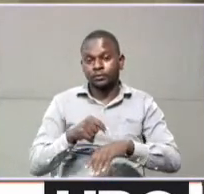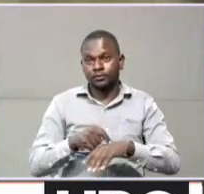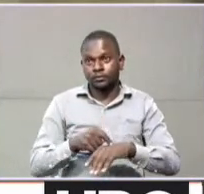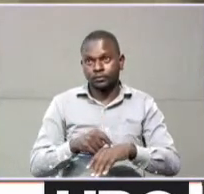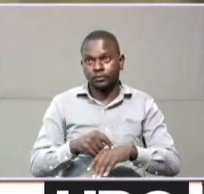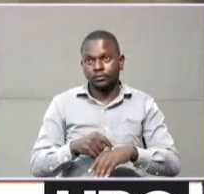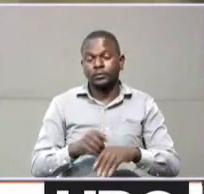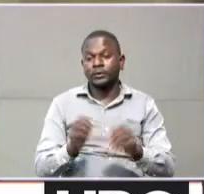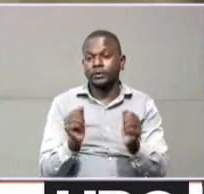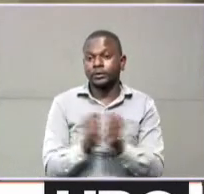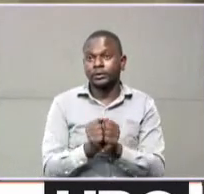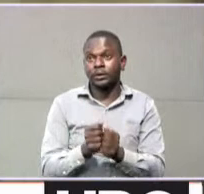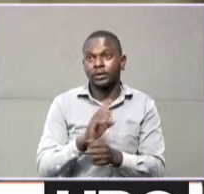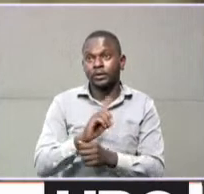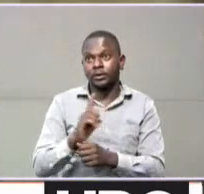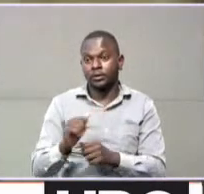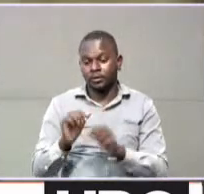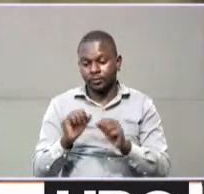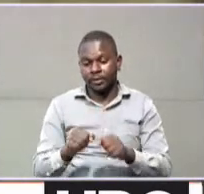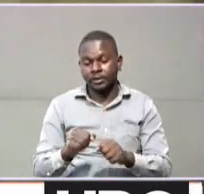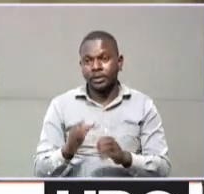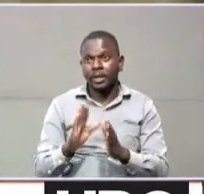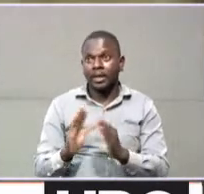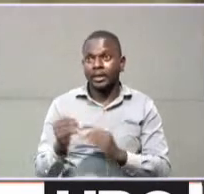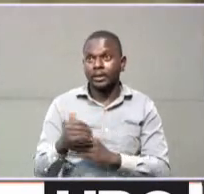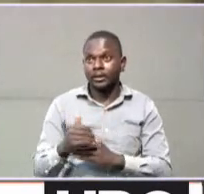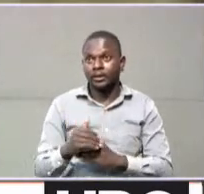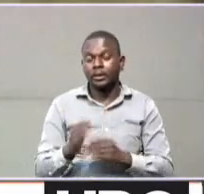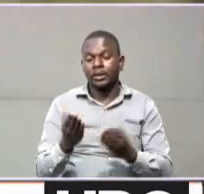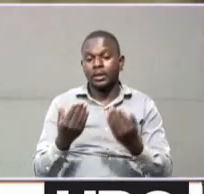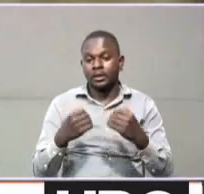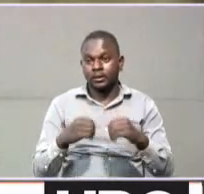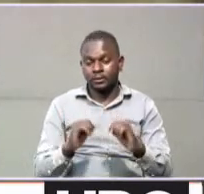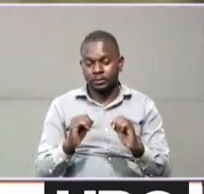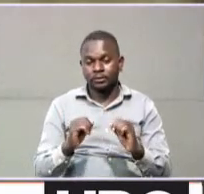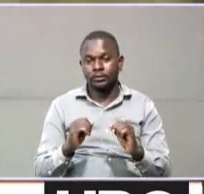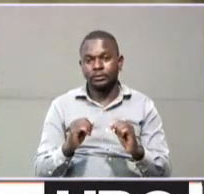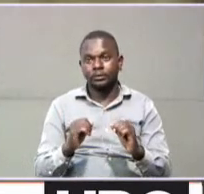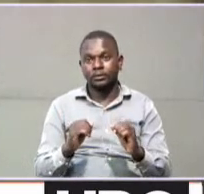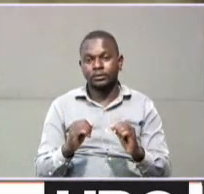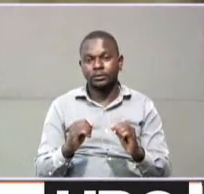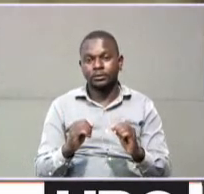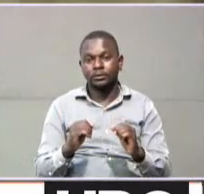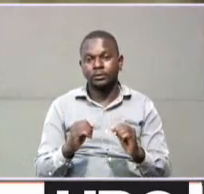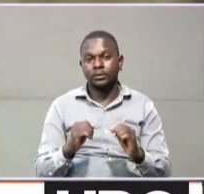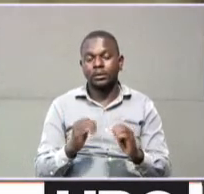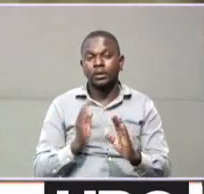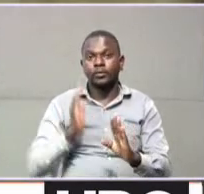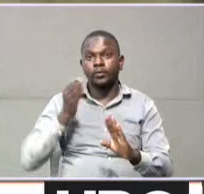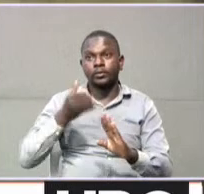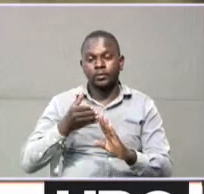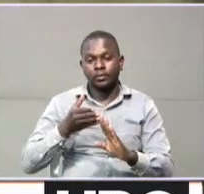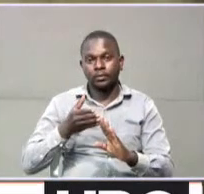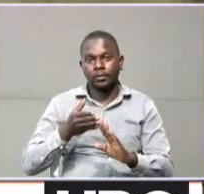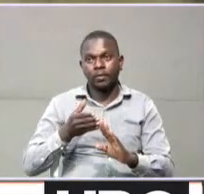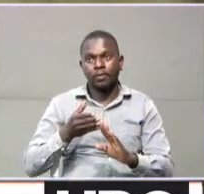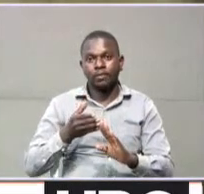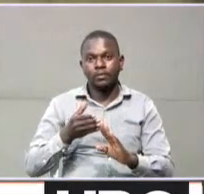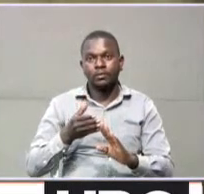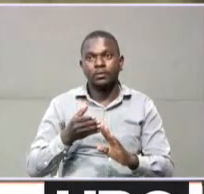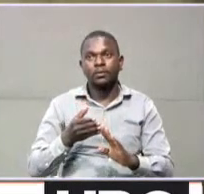around 10 minutes members should access it that we're able to uh to fight it now